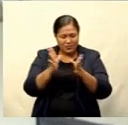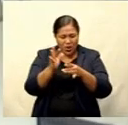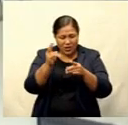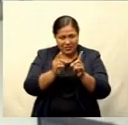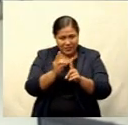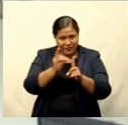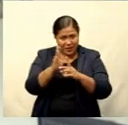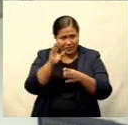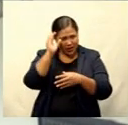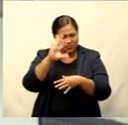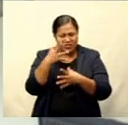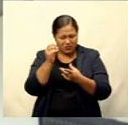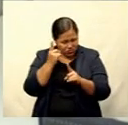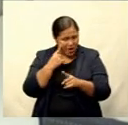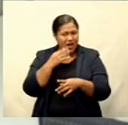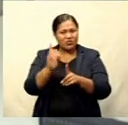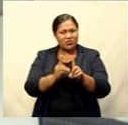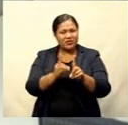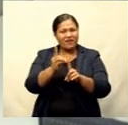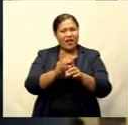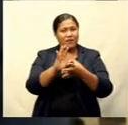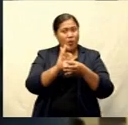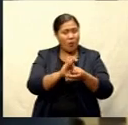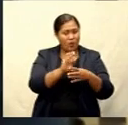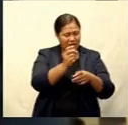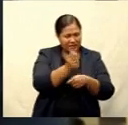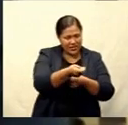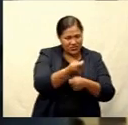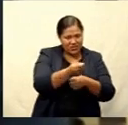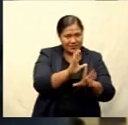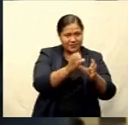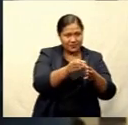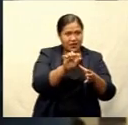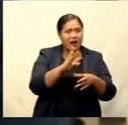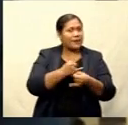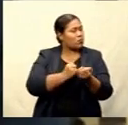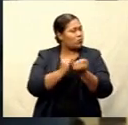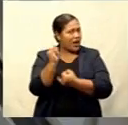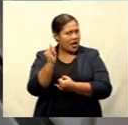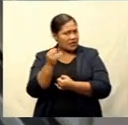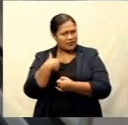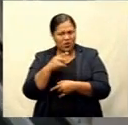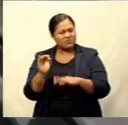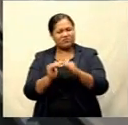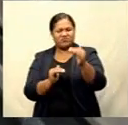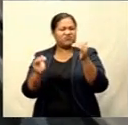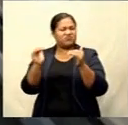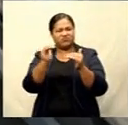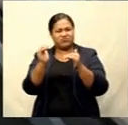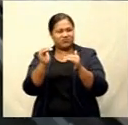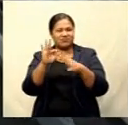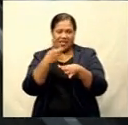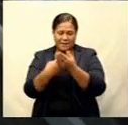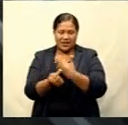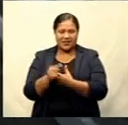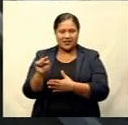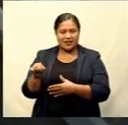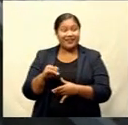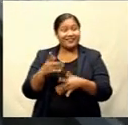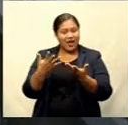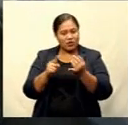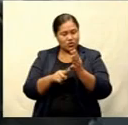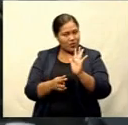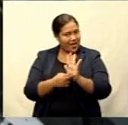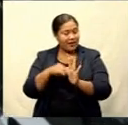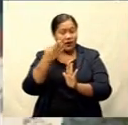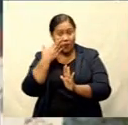develop their own fishing industries and worsening the inequality that already exists. Meanwhile, the United Nations is